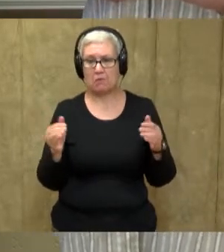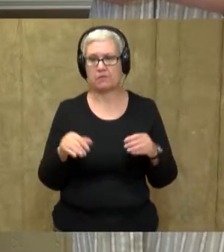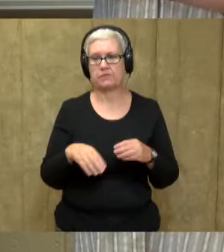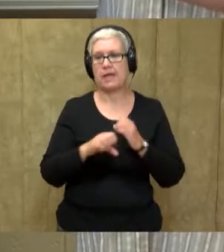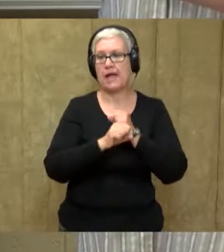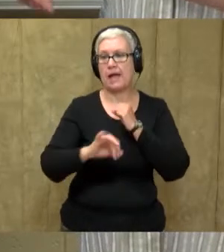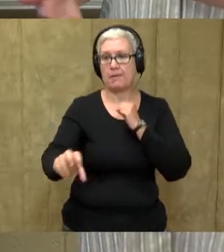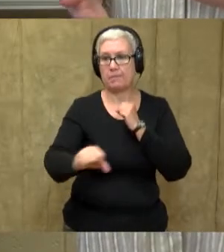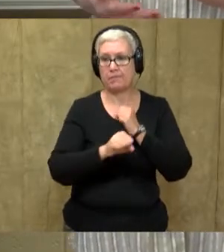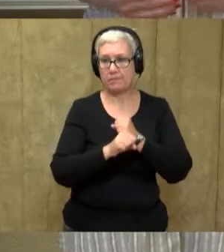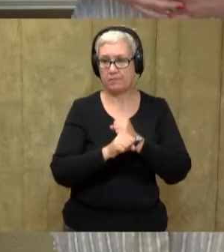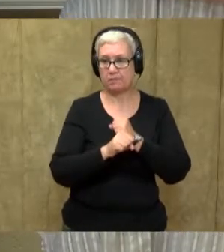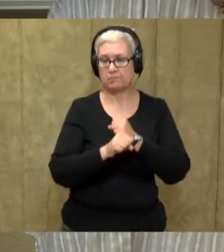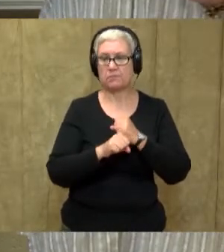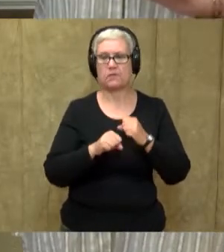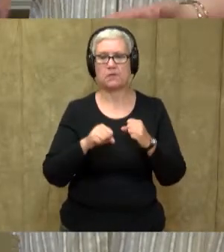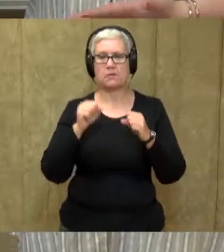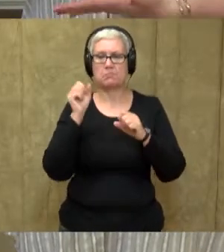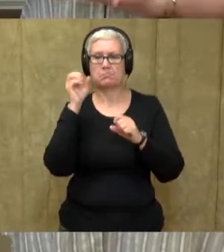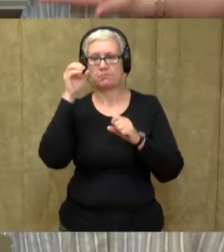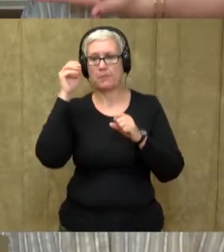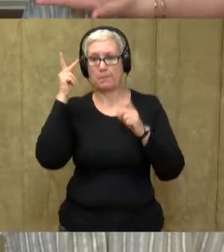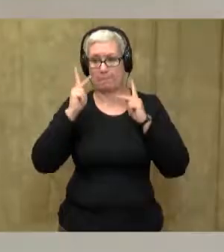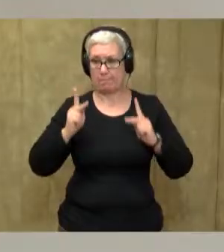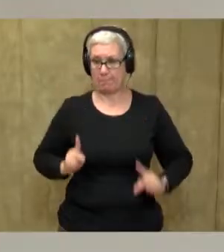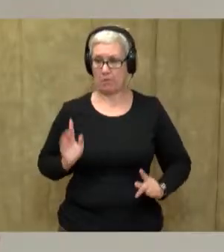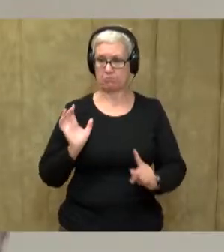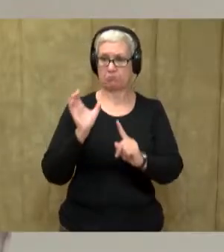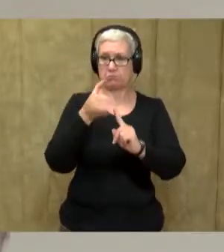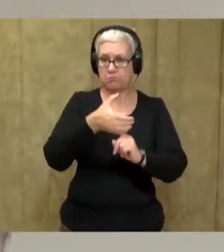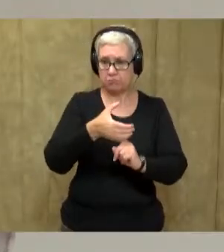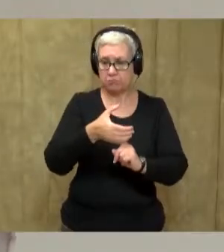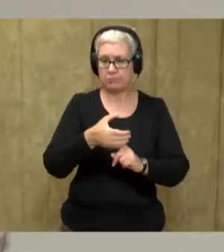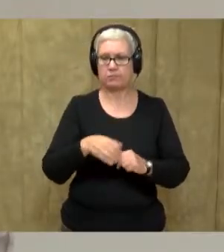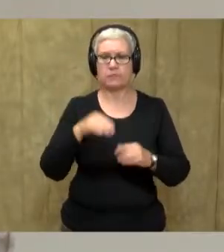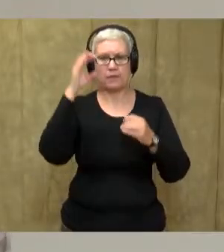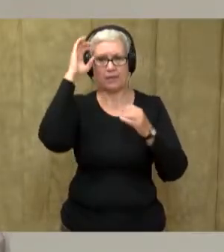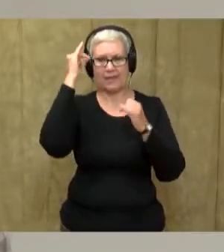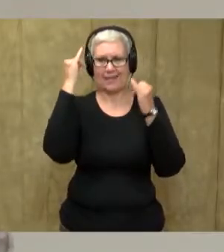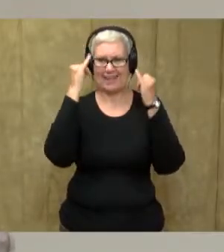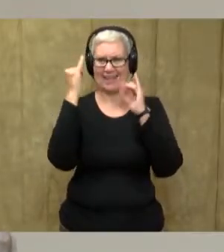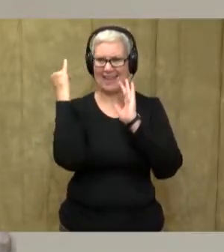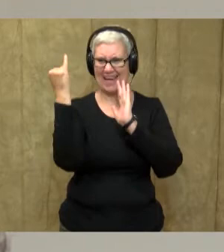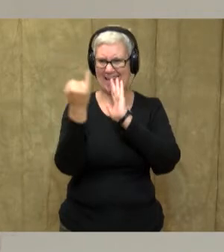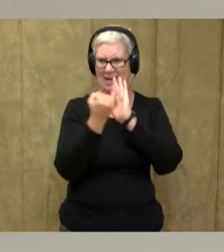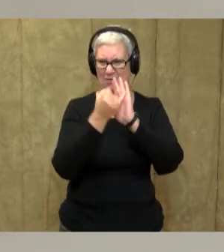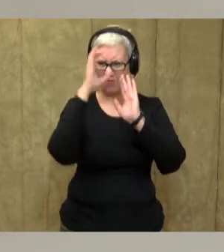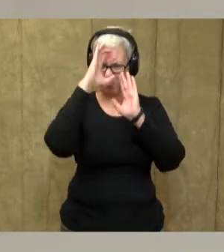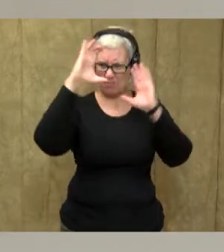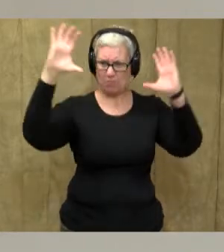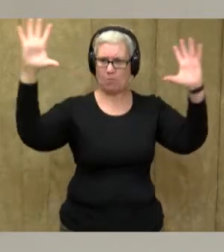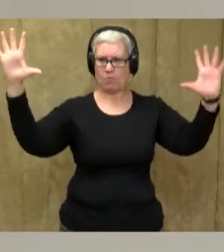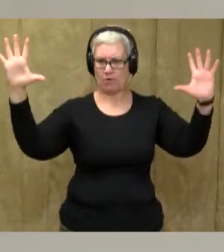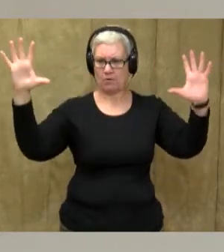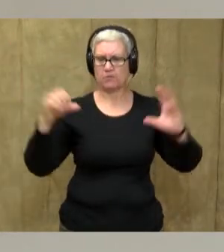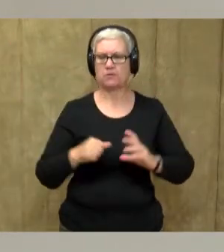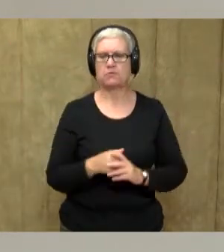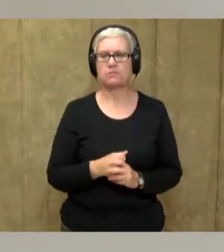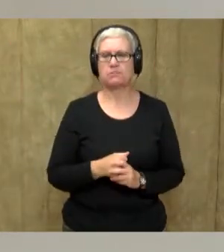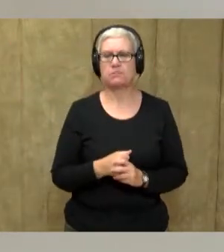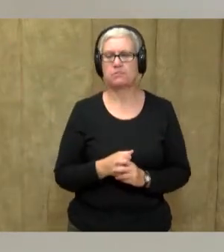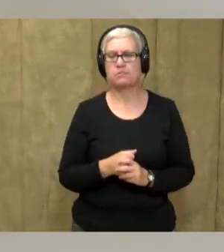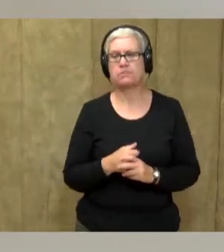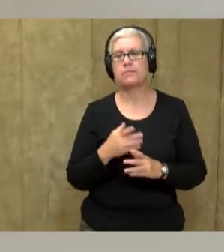hyperbole, personification, all types of figurative language, imagery. Is something that makes that language come to life, and